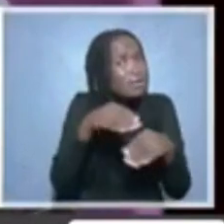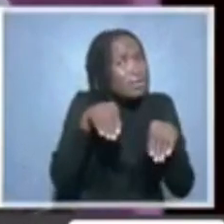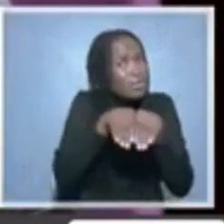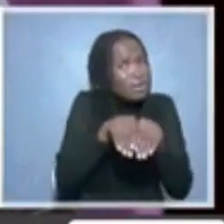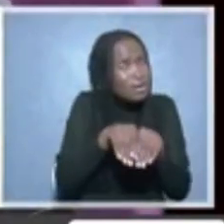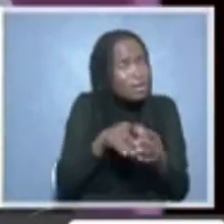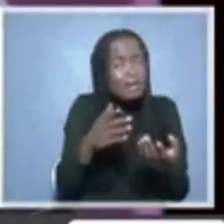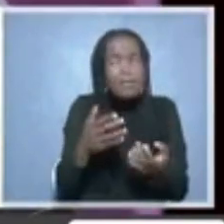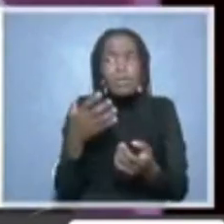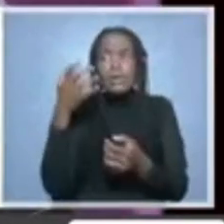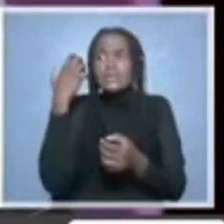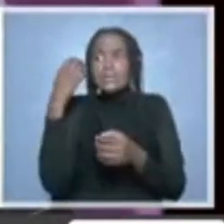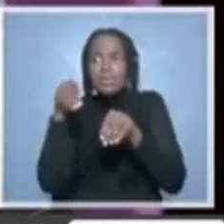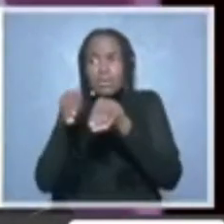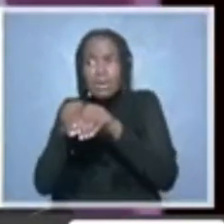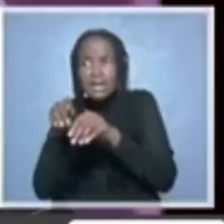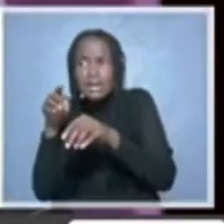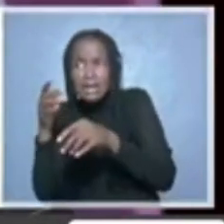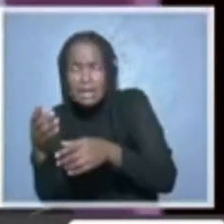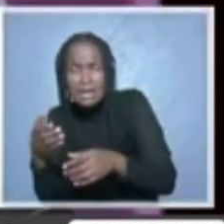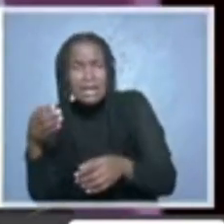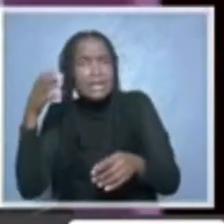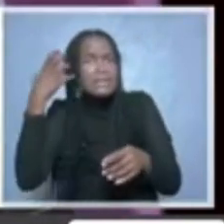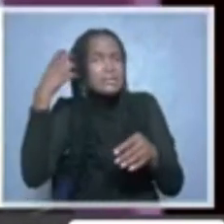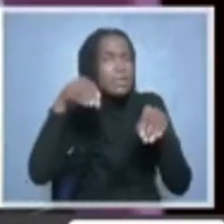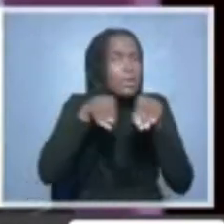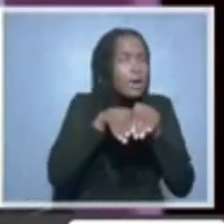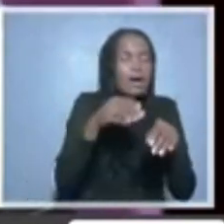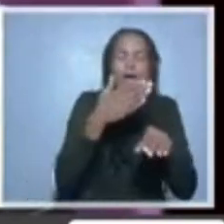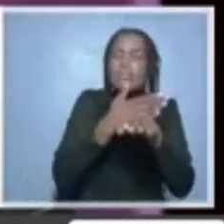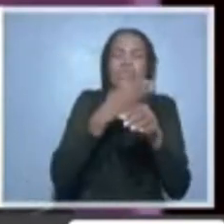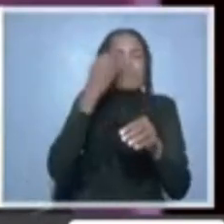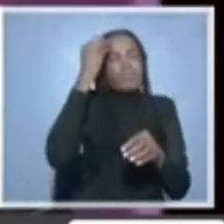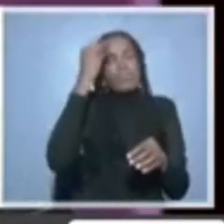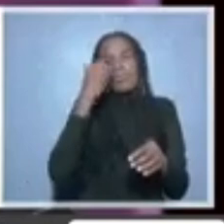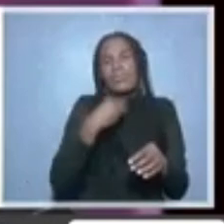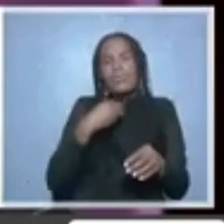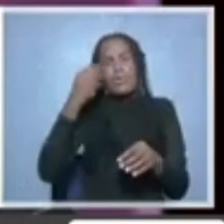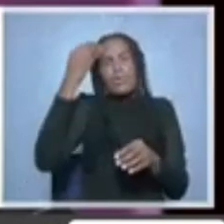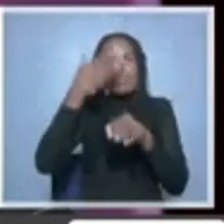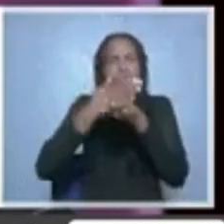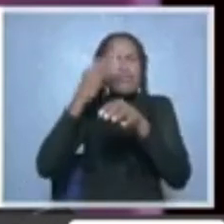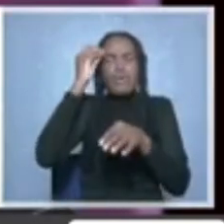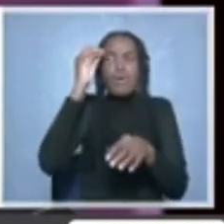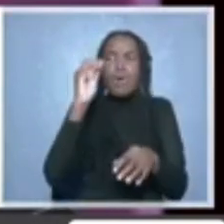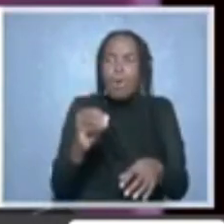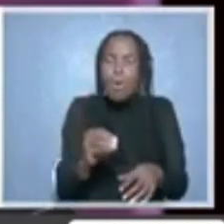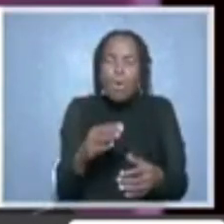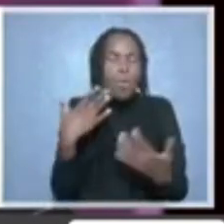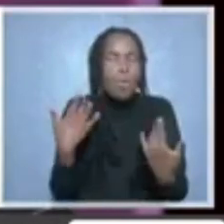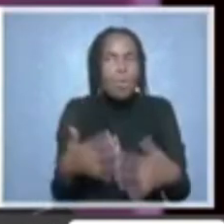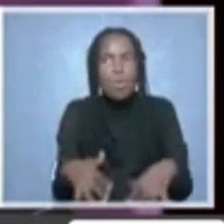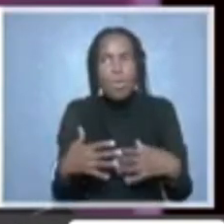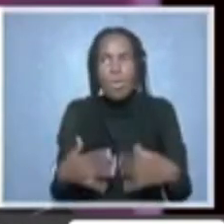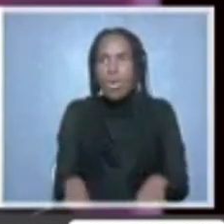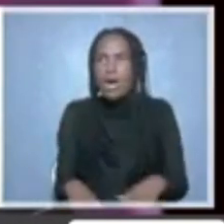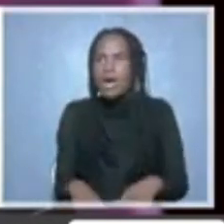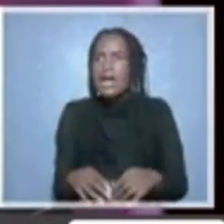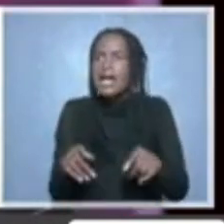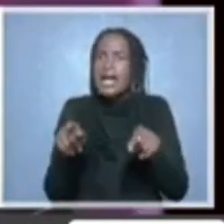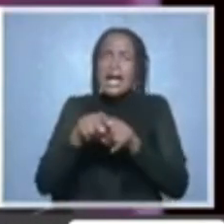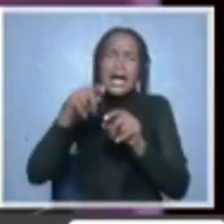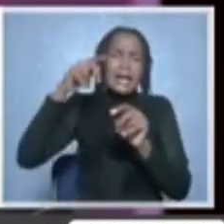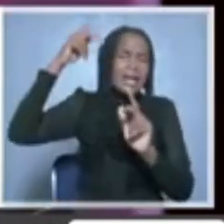tell what he meant to people individually, irrespective of rank. You had our senior